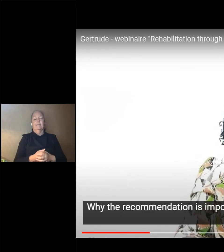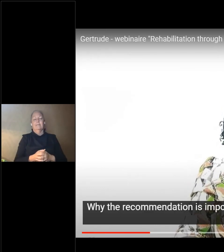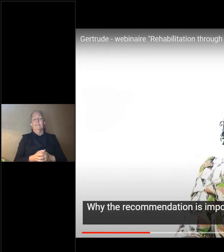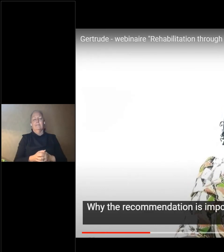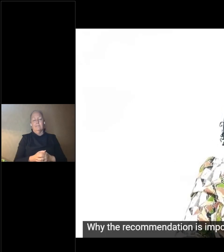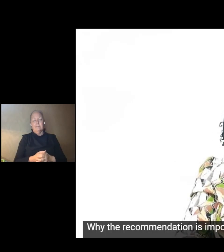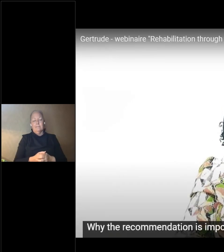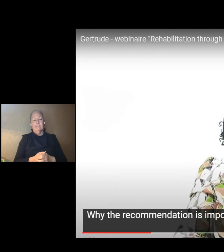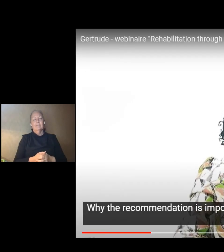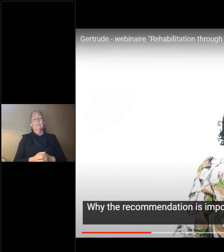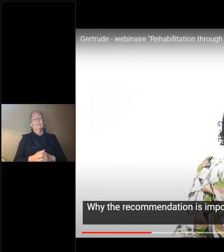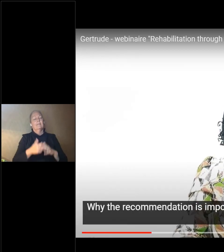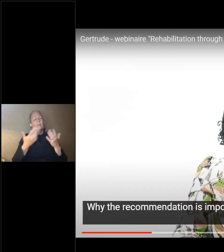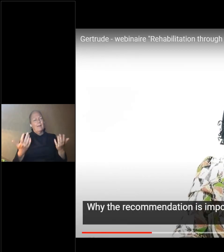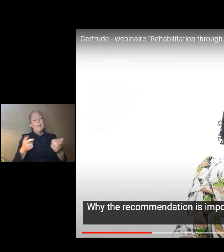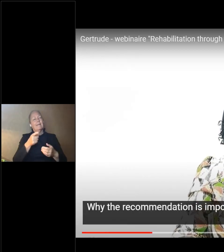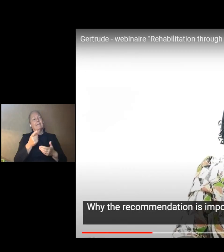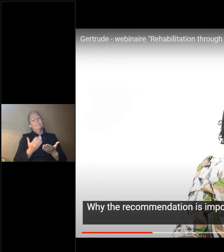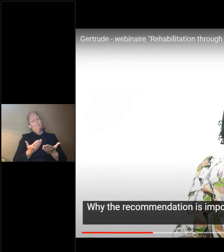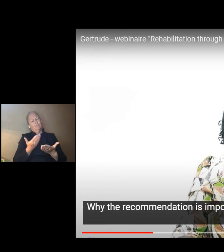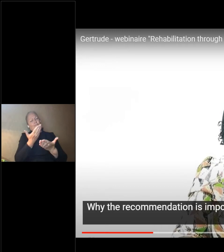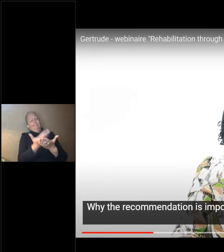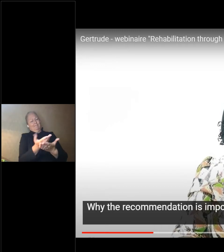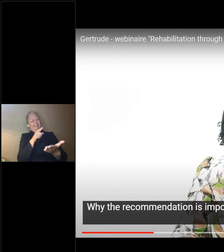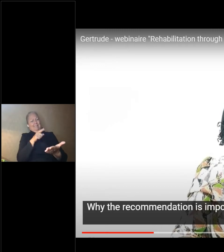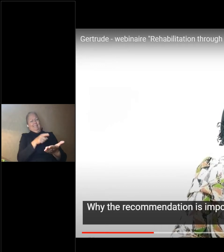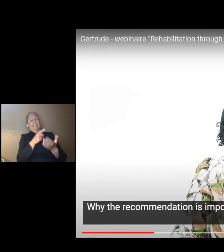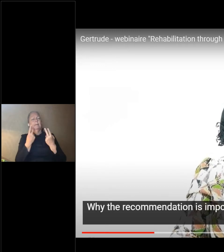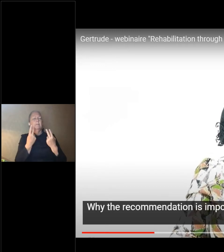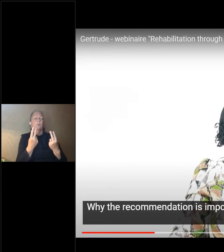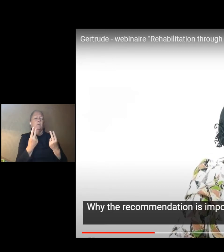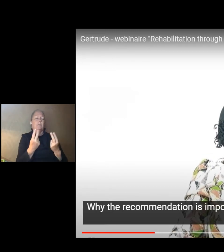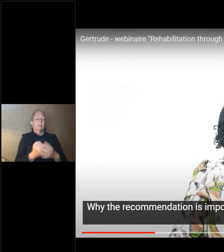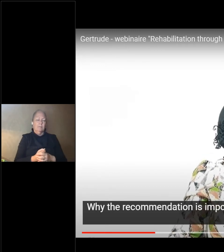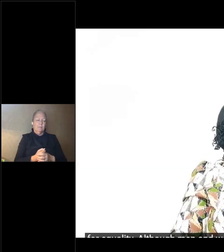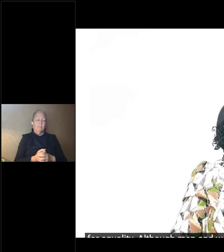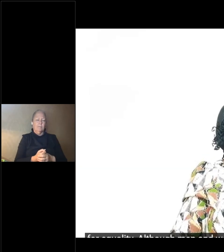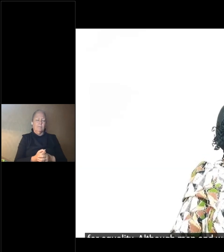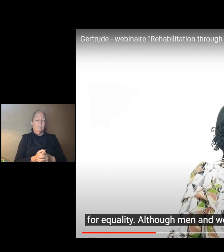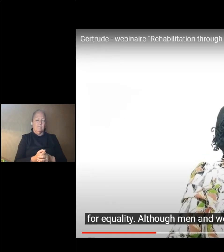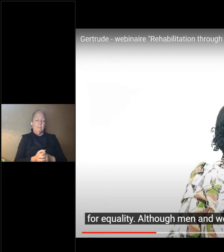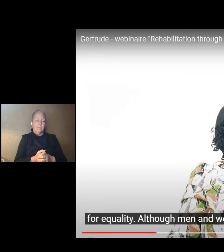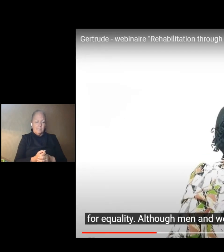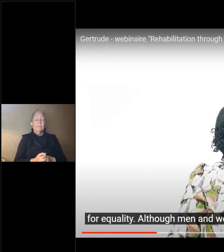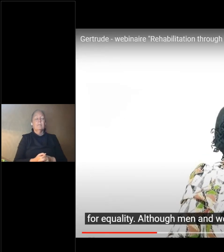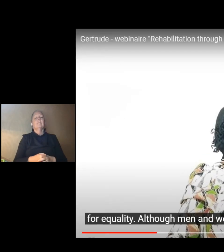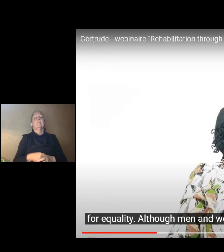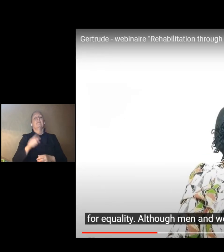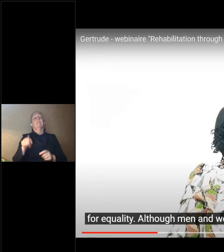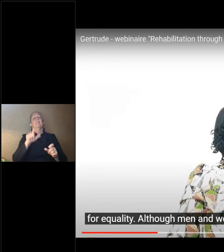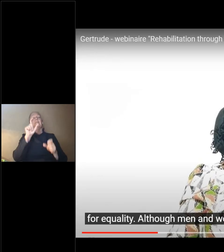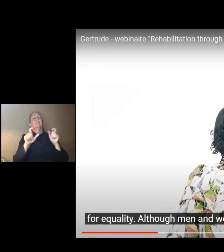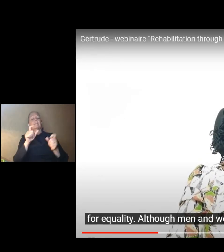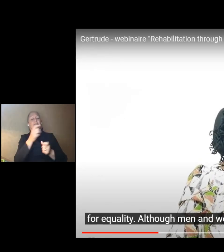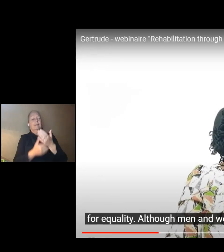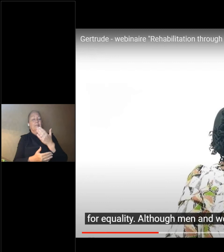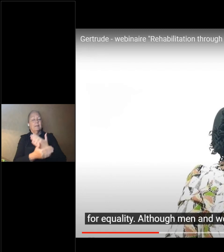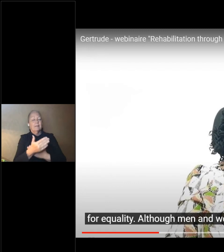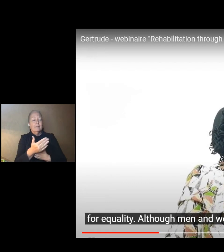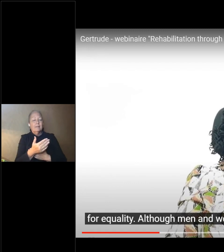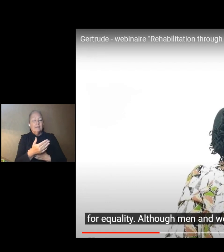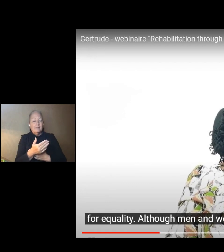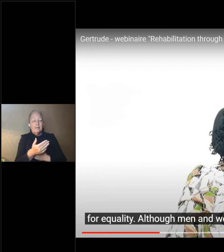important. People with disabilities face many obstacles in their fight for equality. Now, although men and